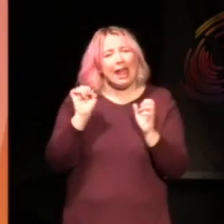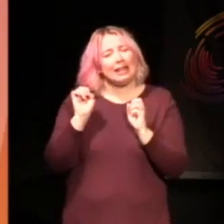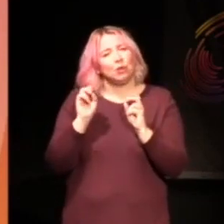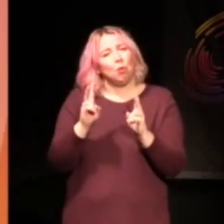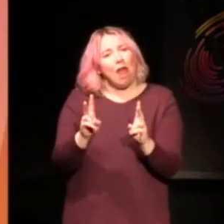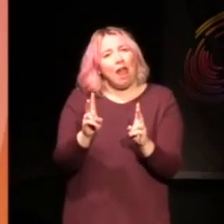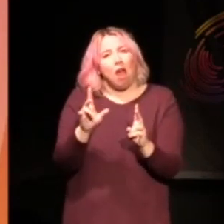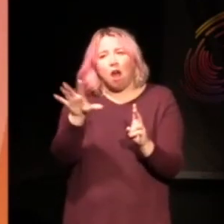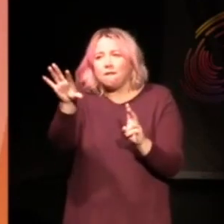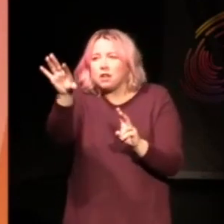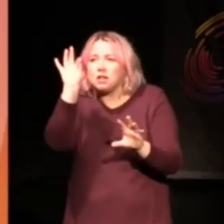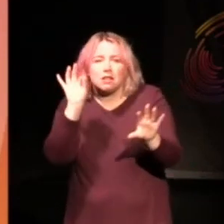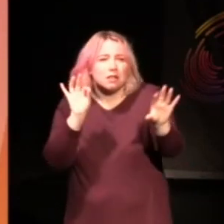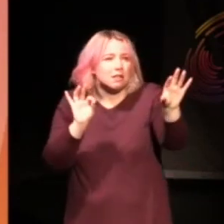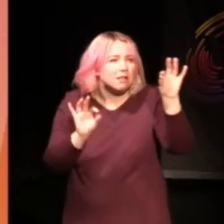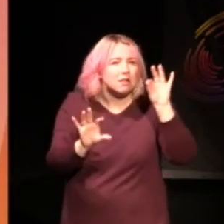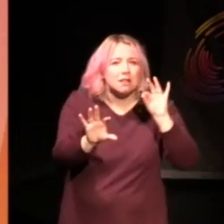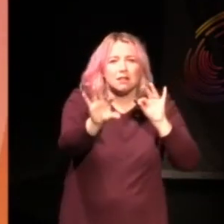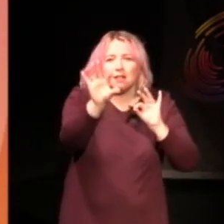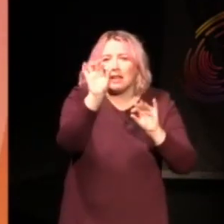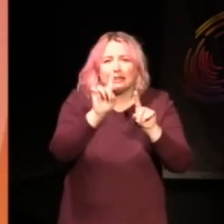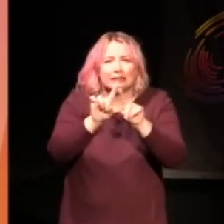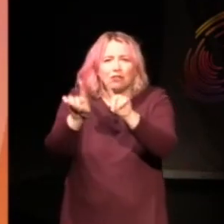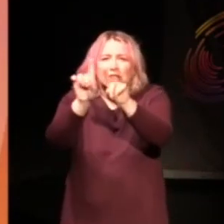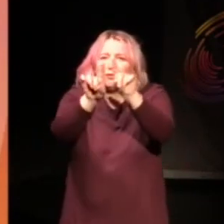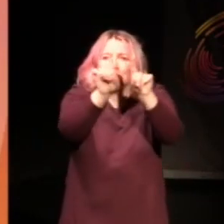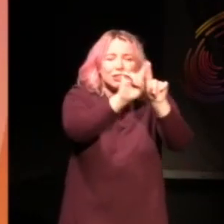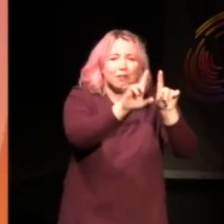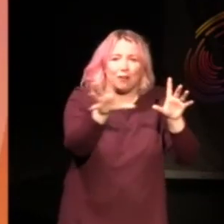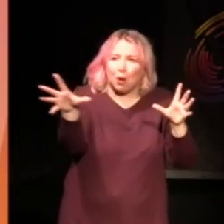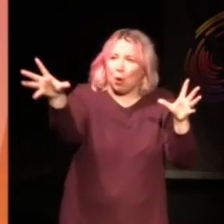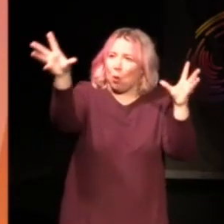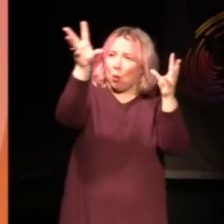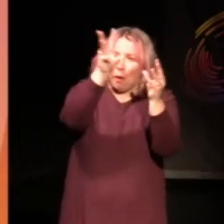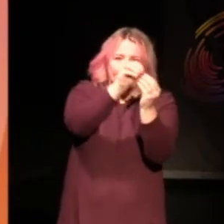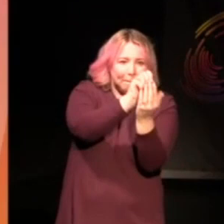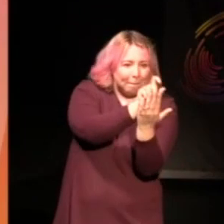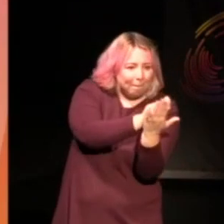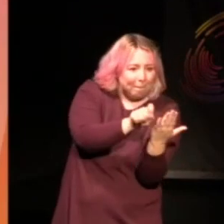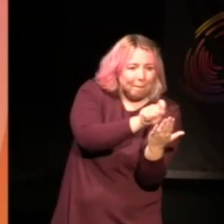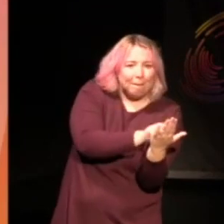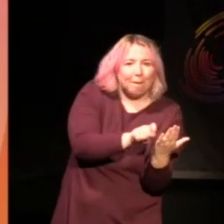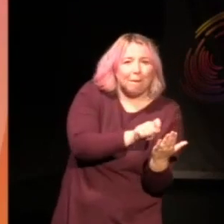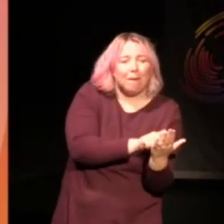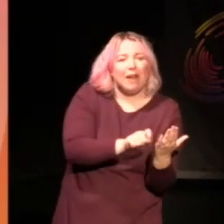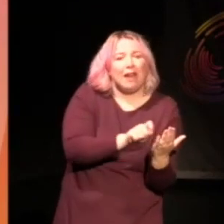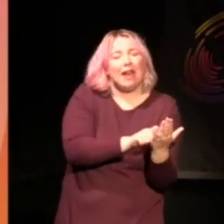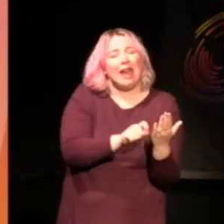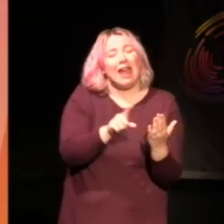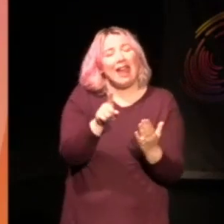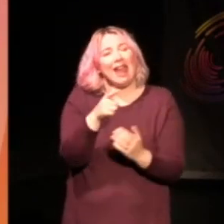so many multiple disciplines, that kind of freedom, maybe I'm taking a slightly different path, is